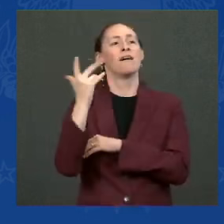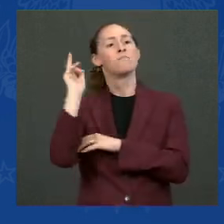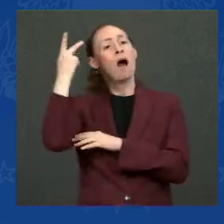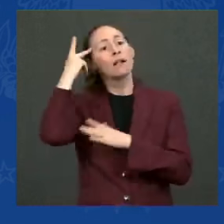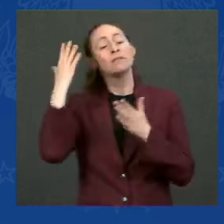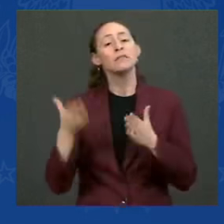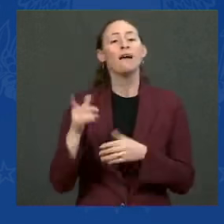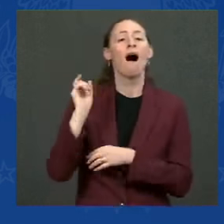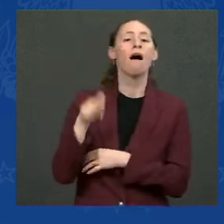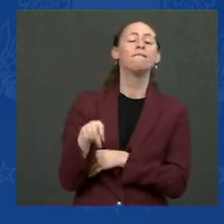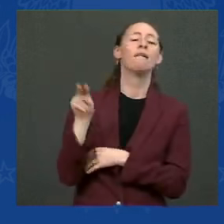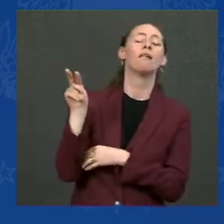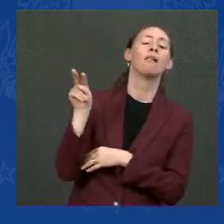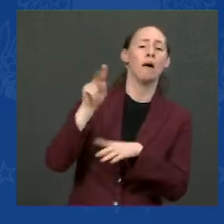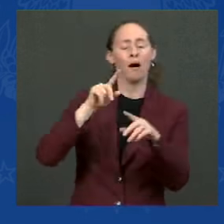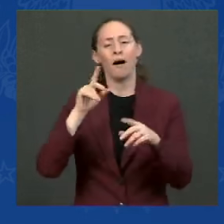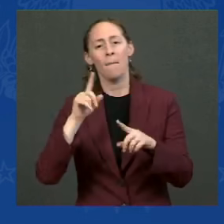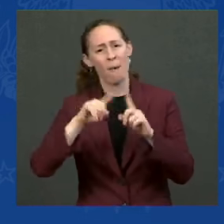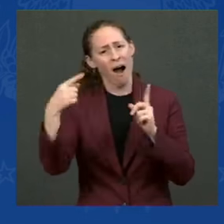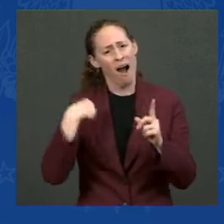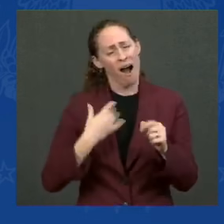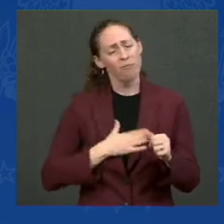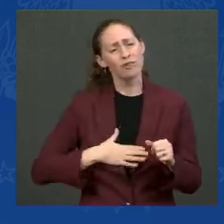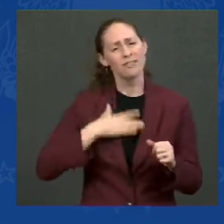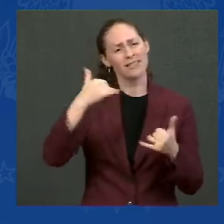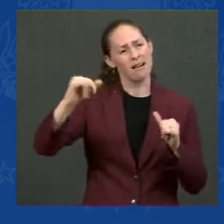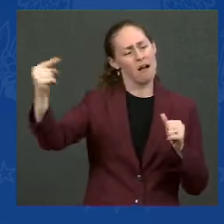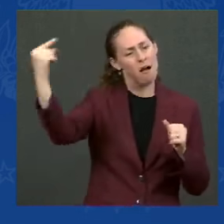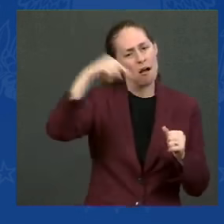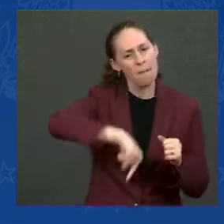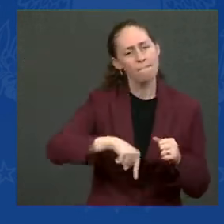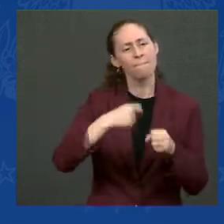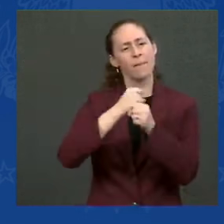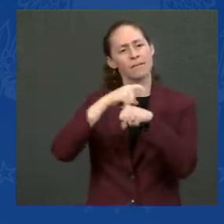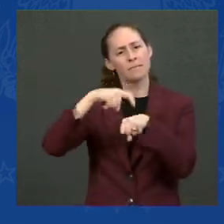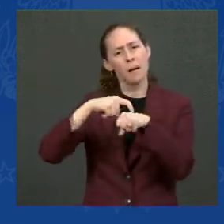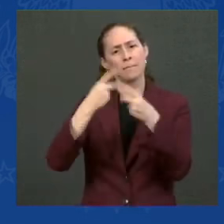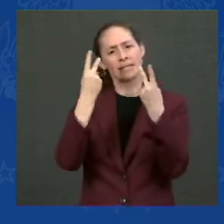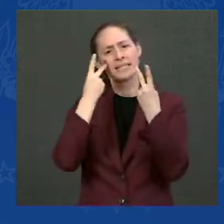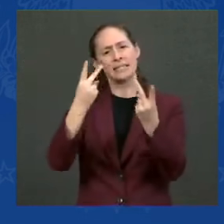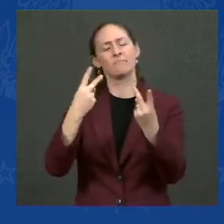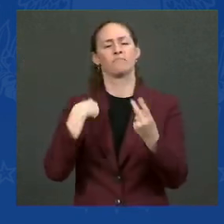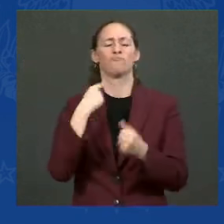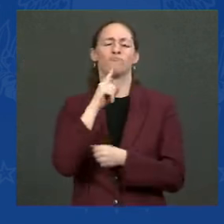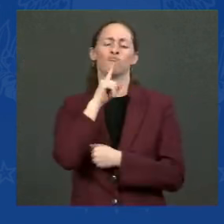folks. I appreciate it. I genuinely appreciate it. I appreciate it.